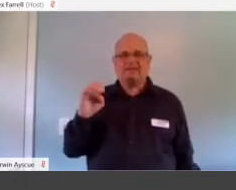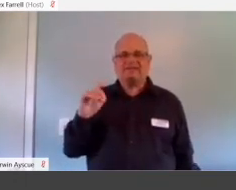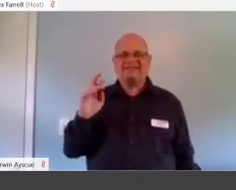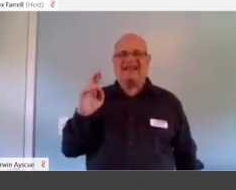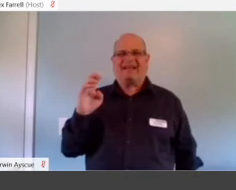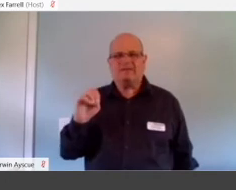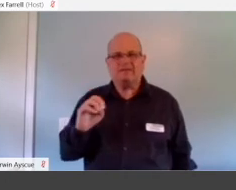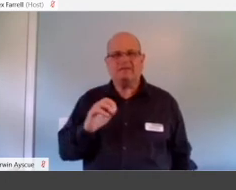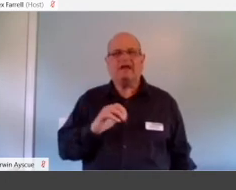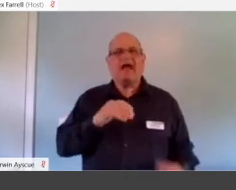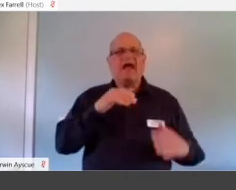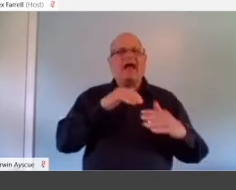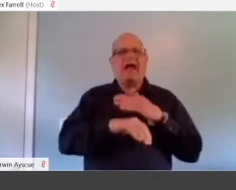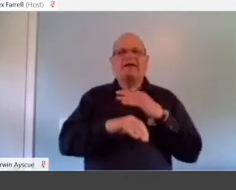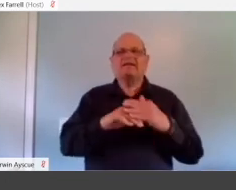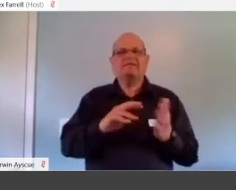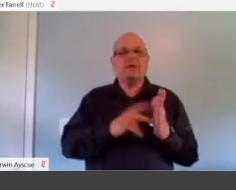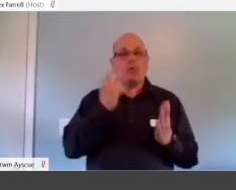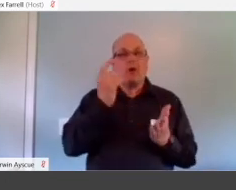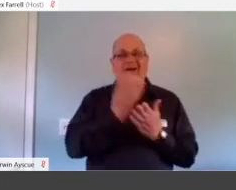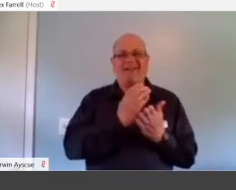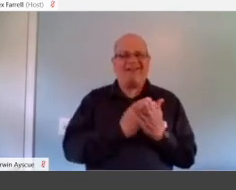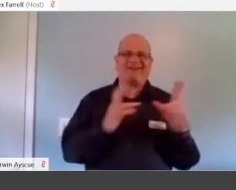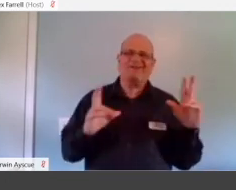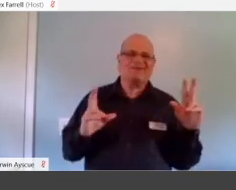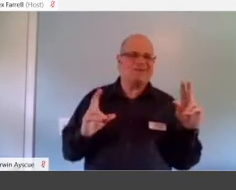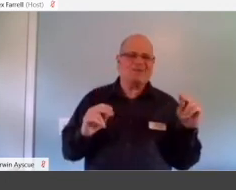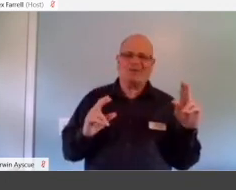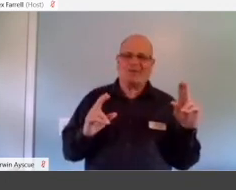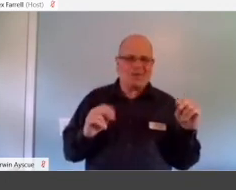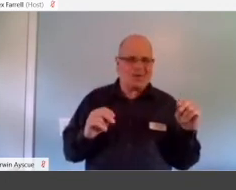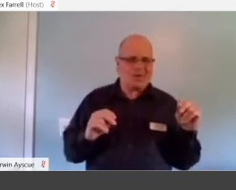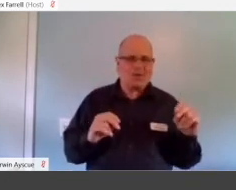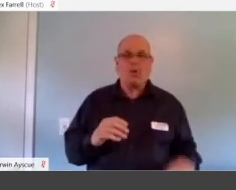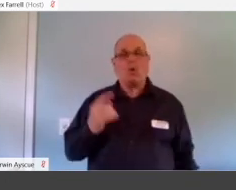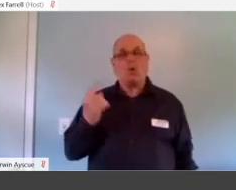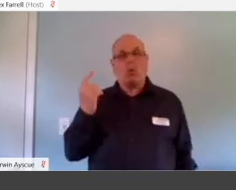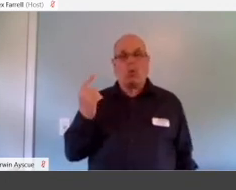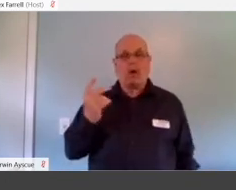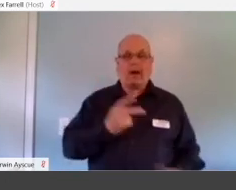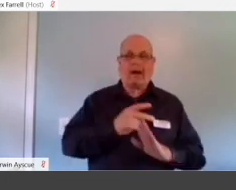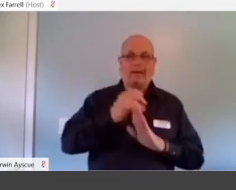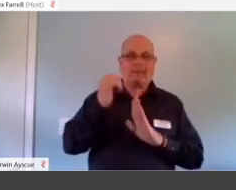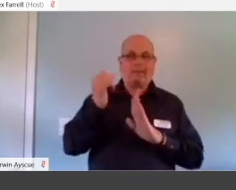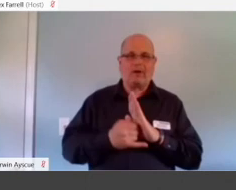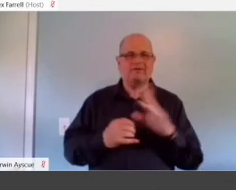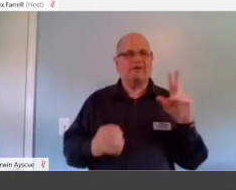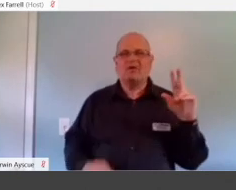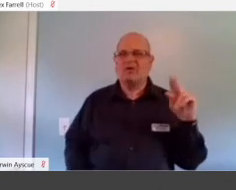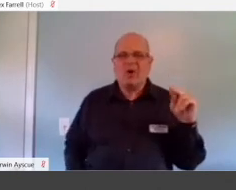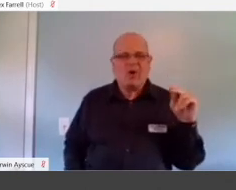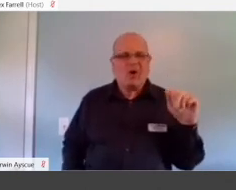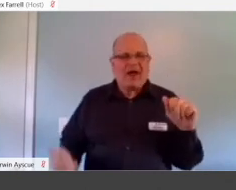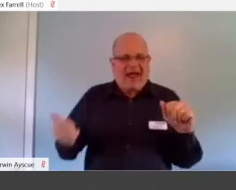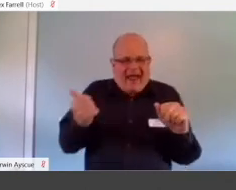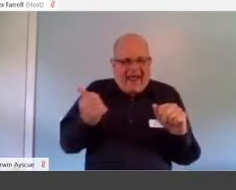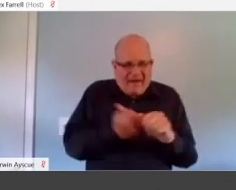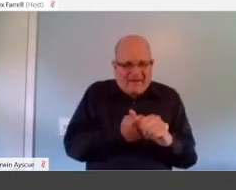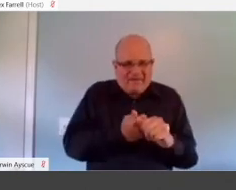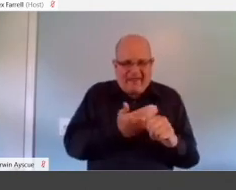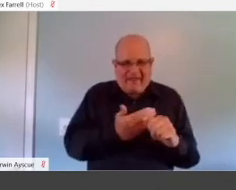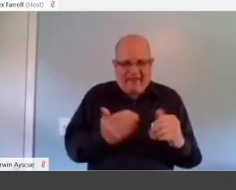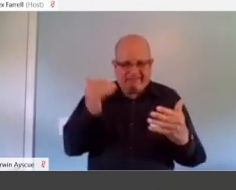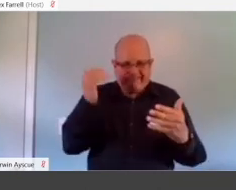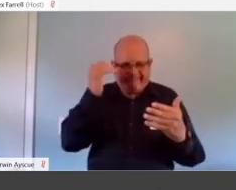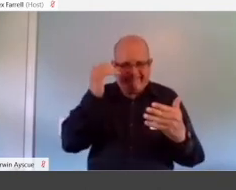a single course or like a project assignment. It is in every single